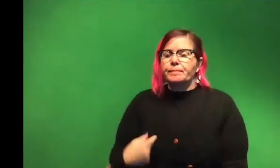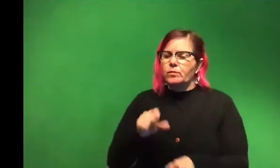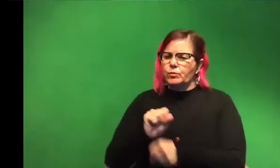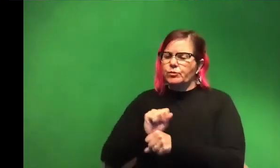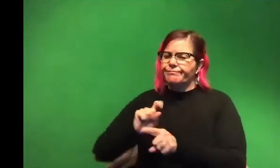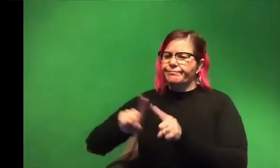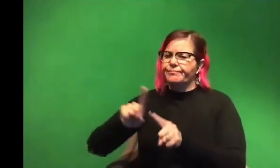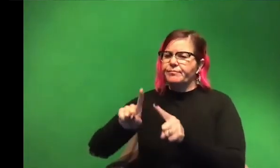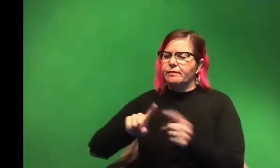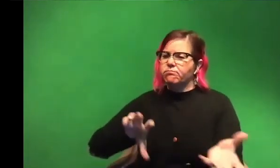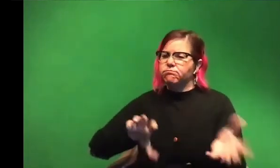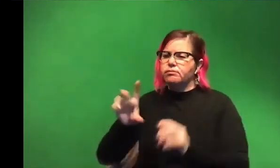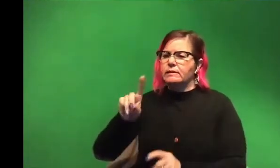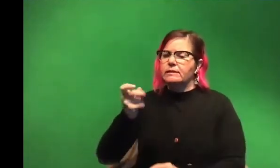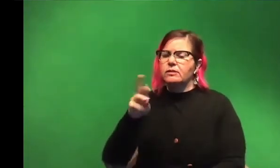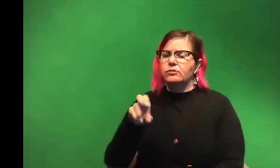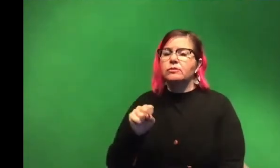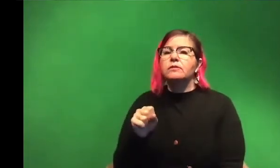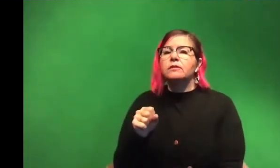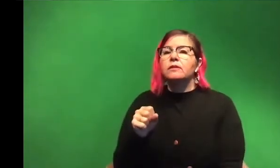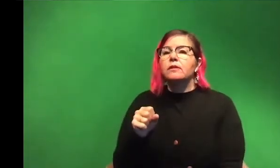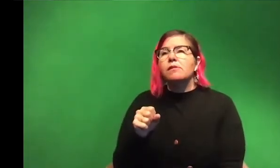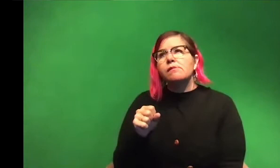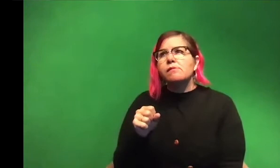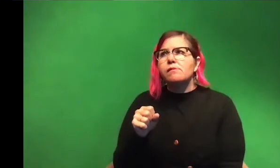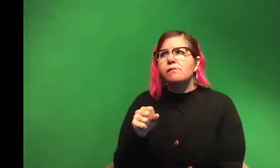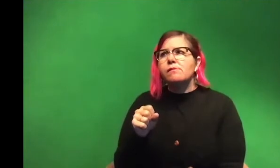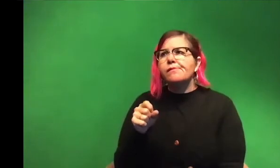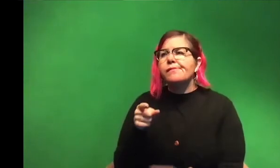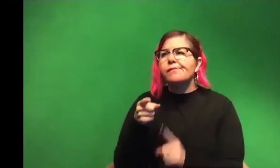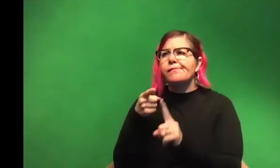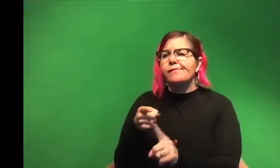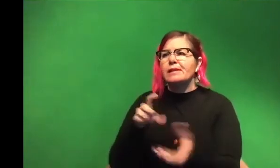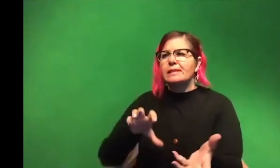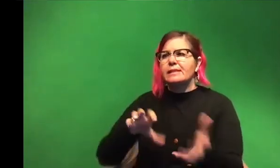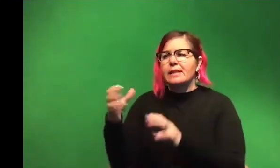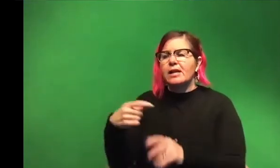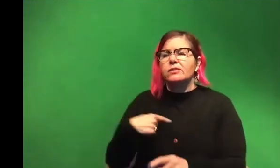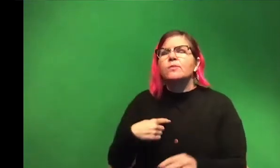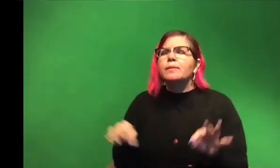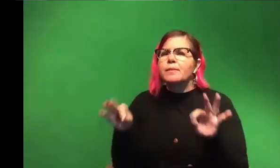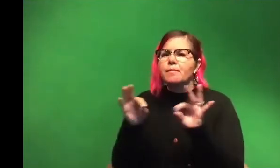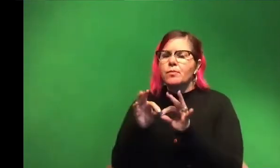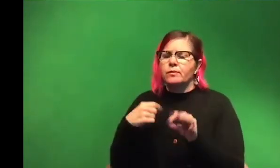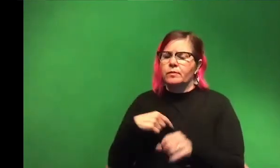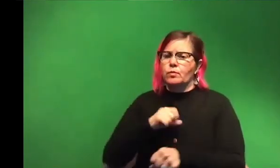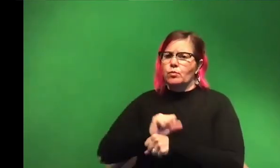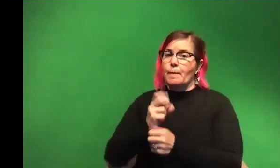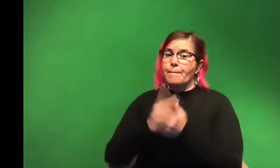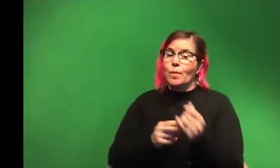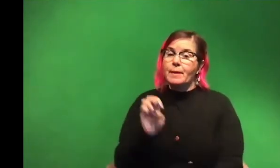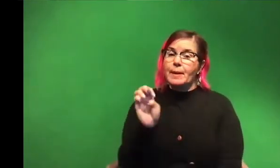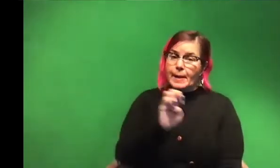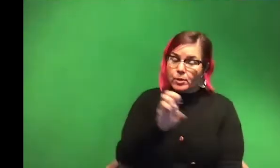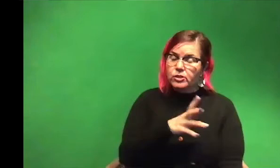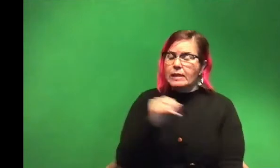different disasters. As far as disasters are concerned, I do think it's important we work in both emergencies and